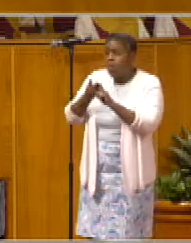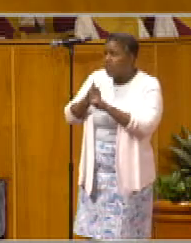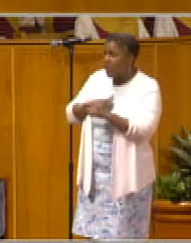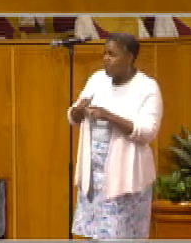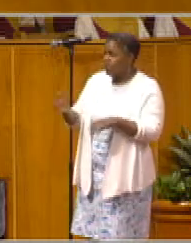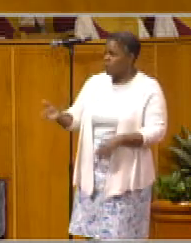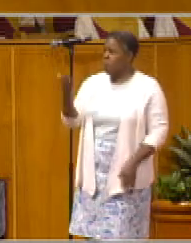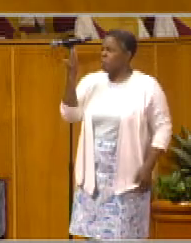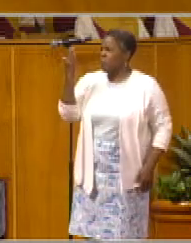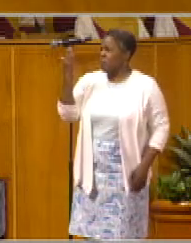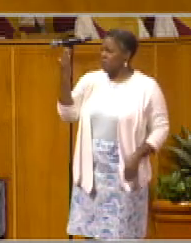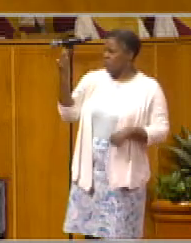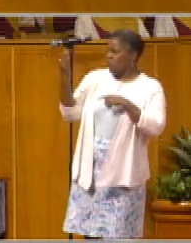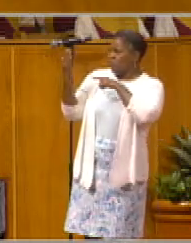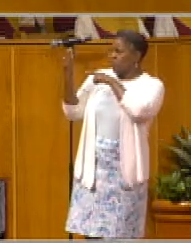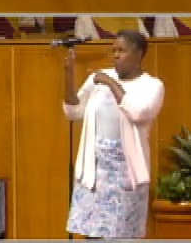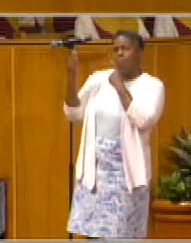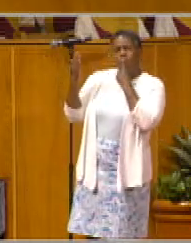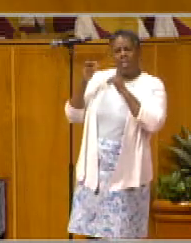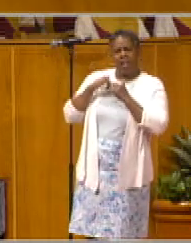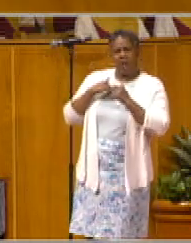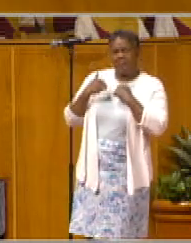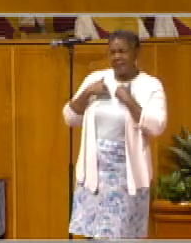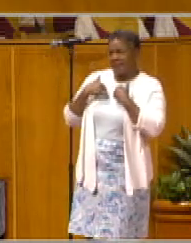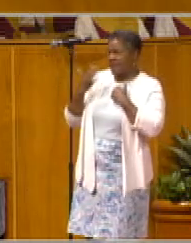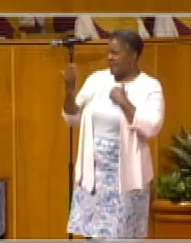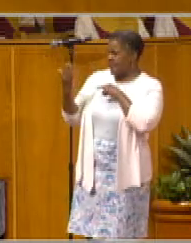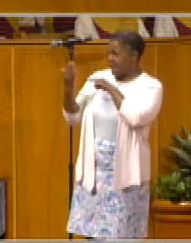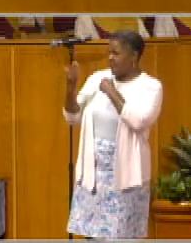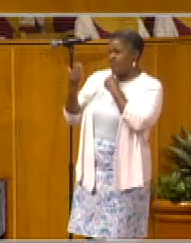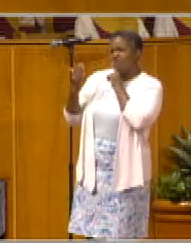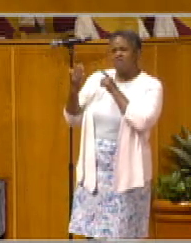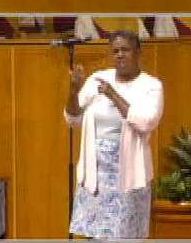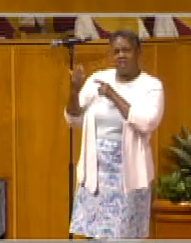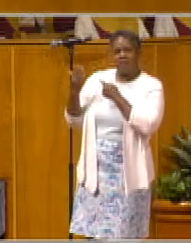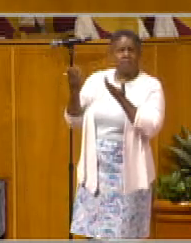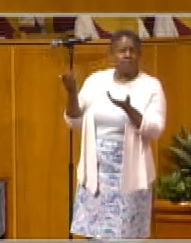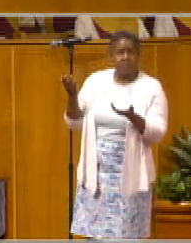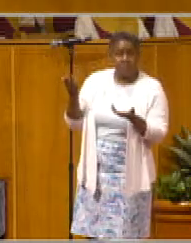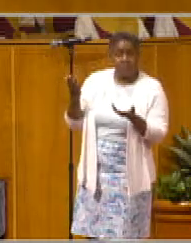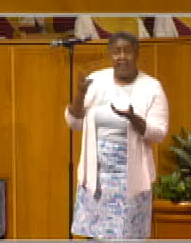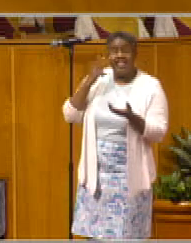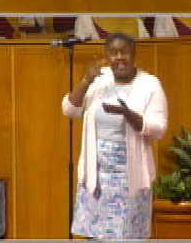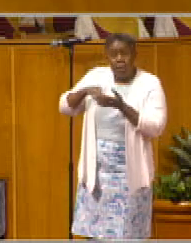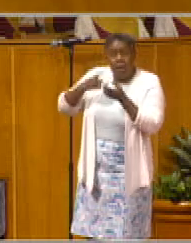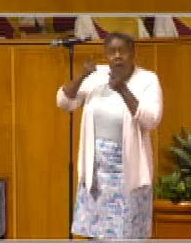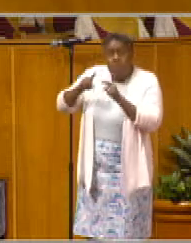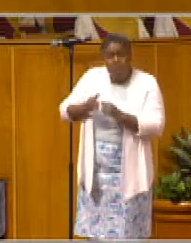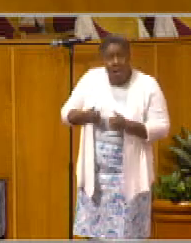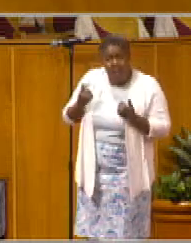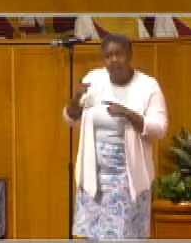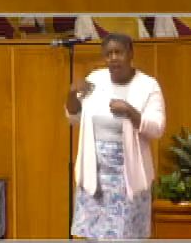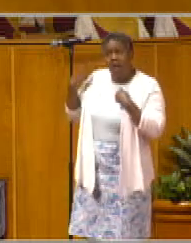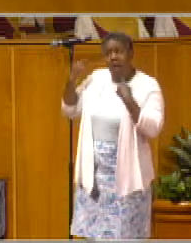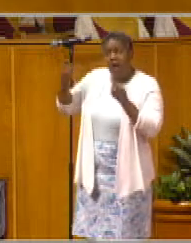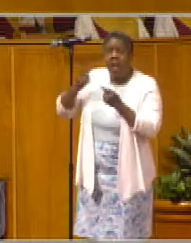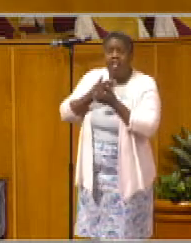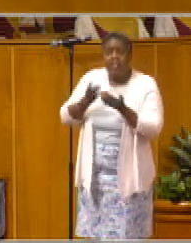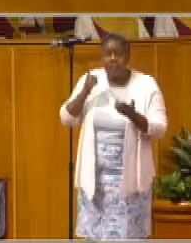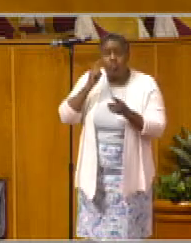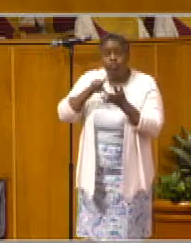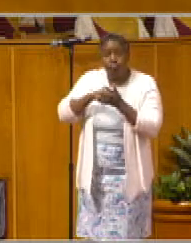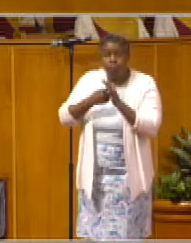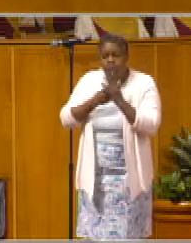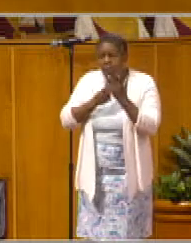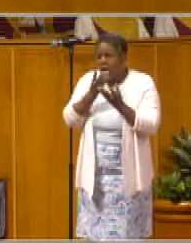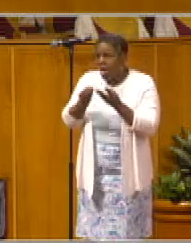looking in the mirror and not even being able to recognize yourself. Because look what it has done to you. And when things are falling apart, that's not